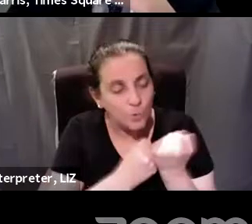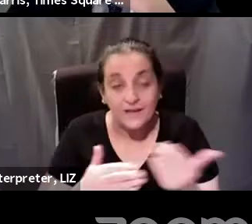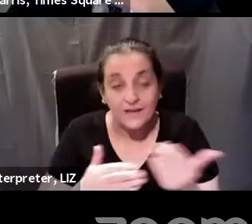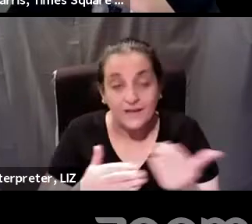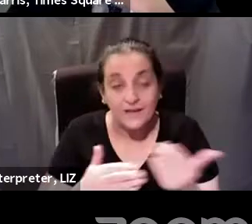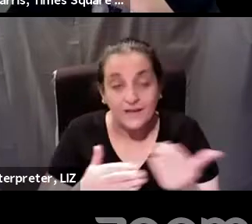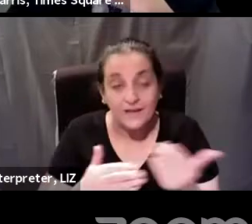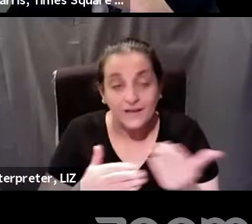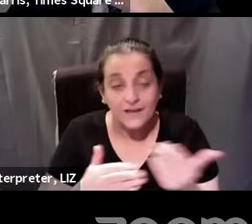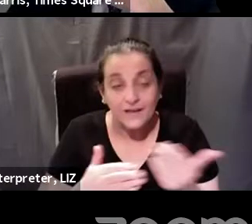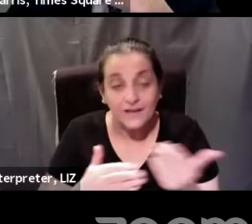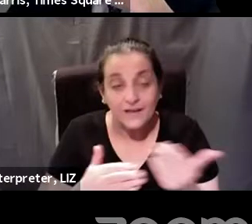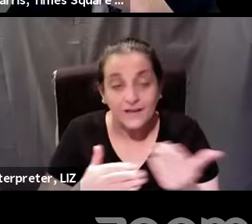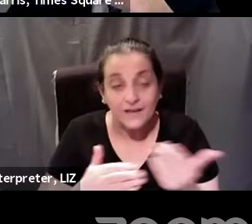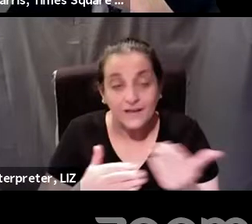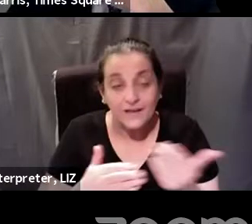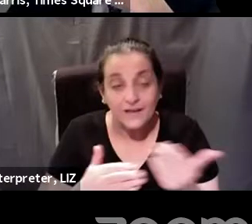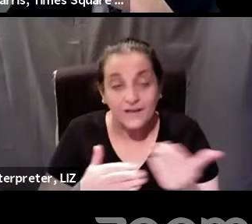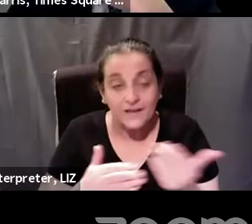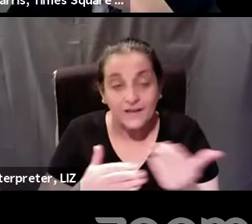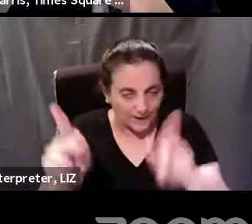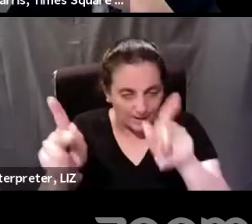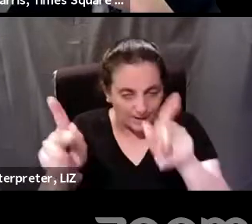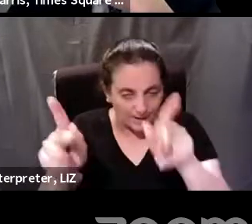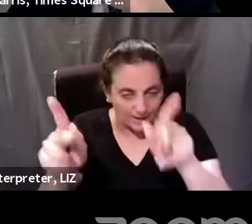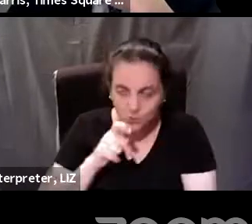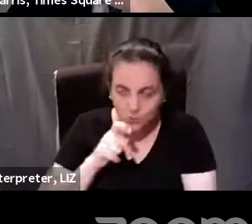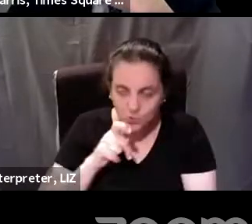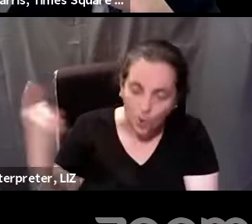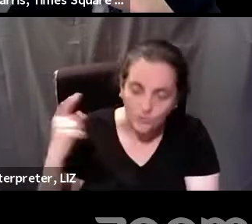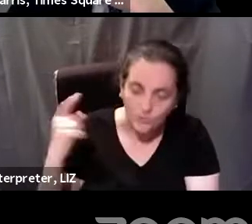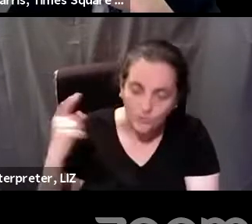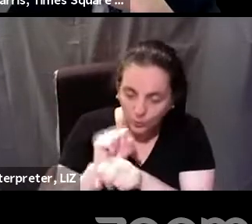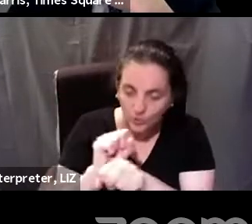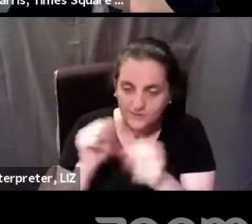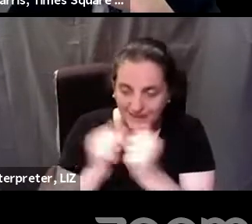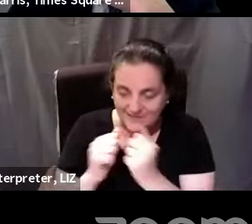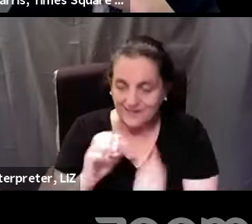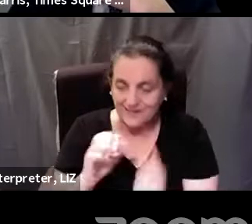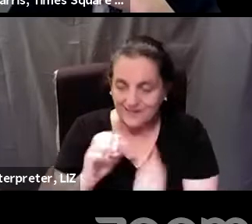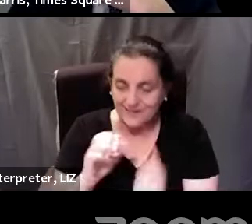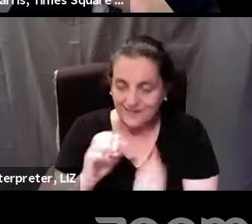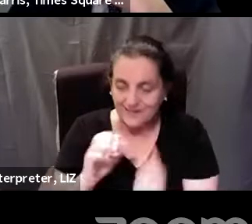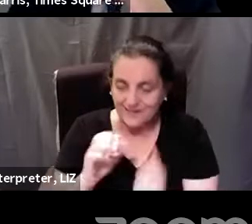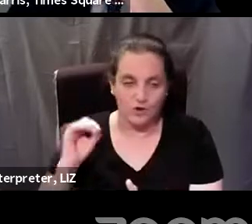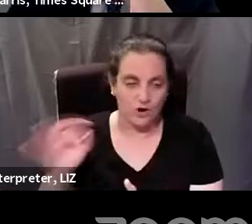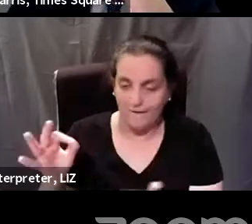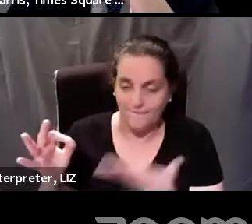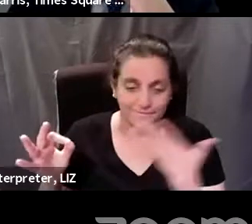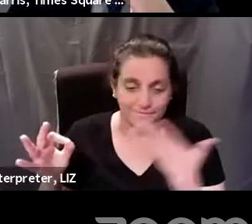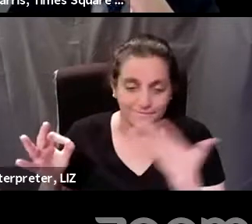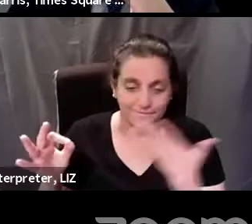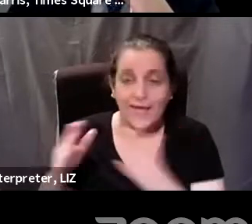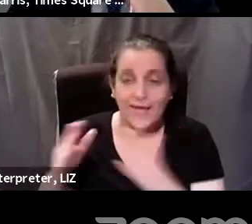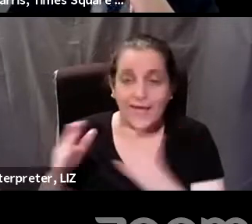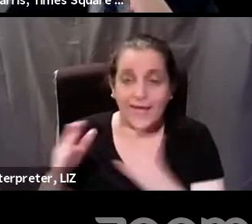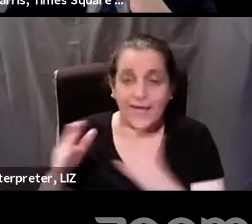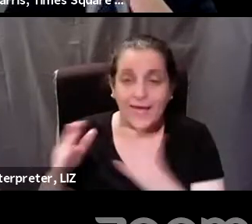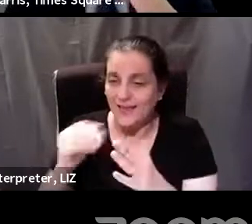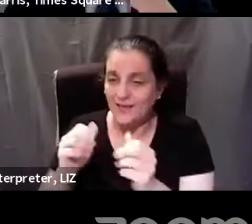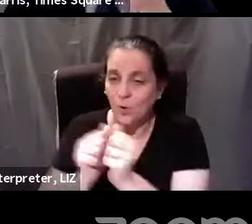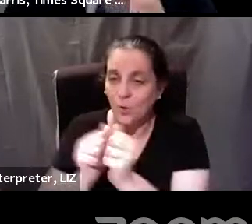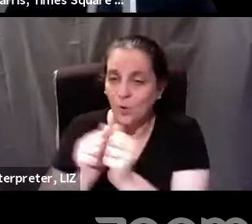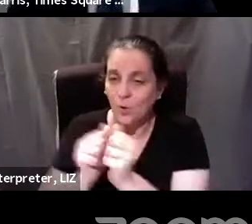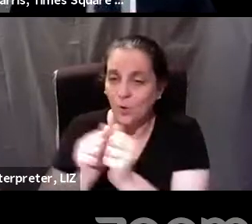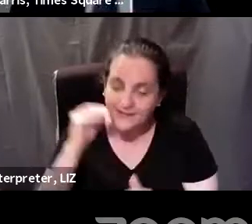administration to appoint someone as being, I guess, the deputy mayor or commissioner of housing and homelessness, and see